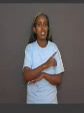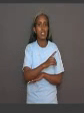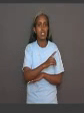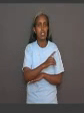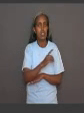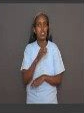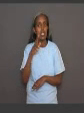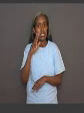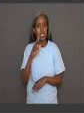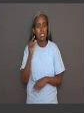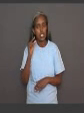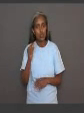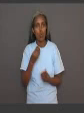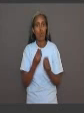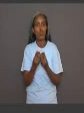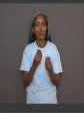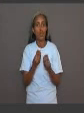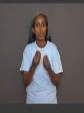of 3 small shops.